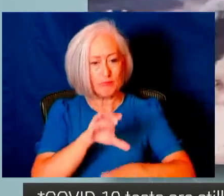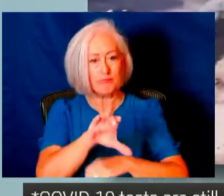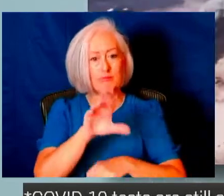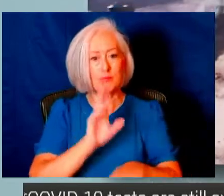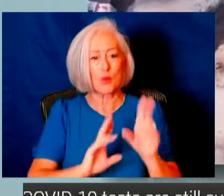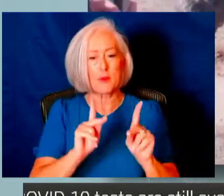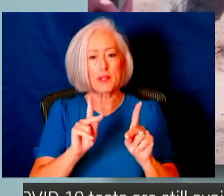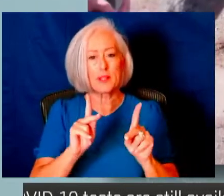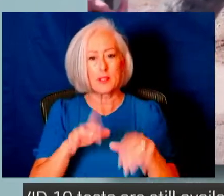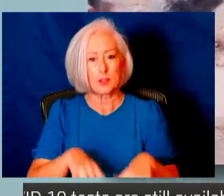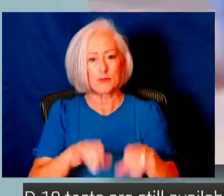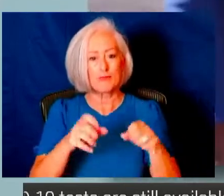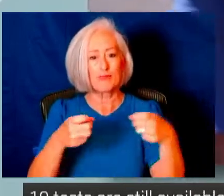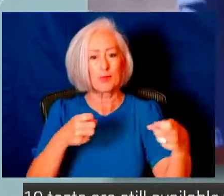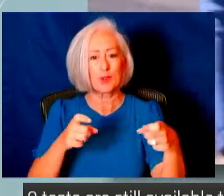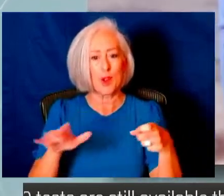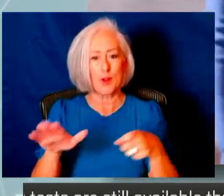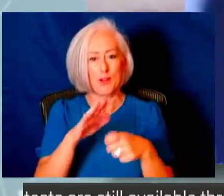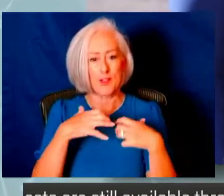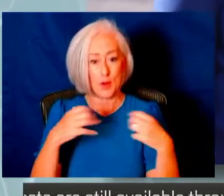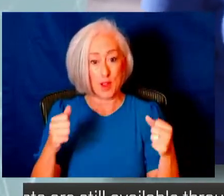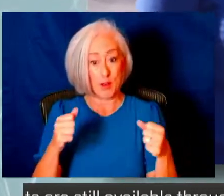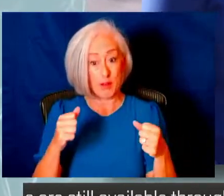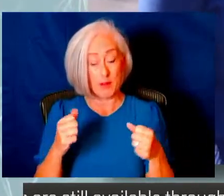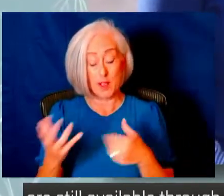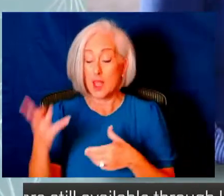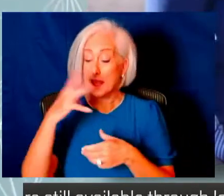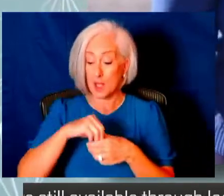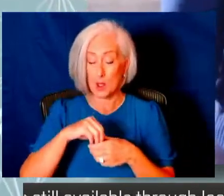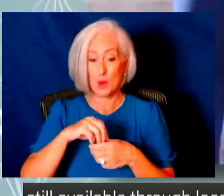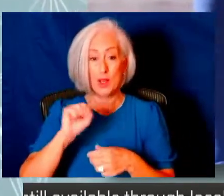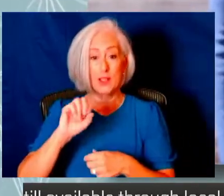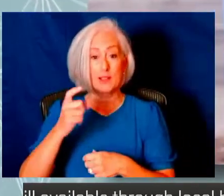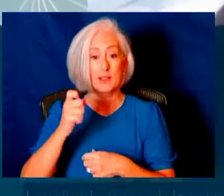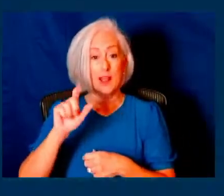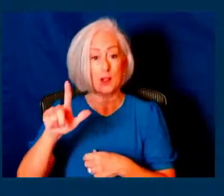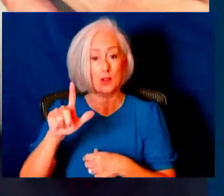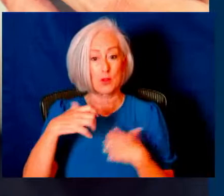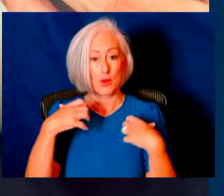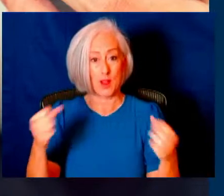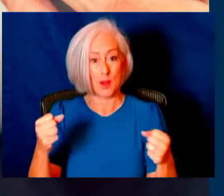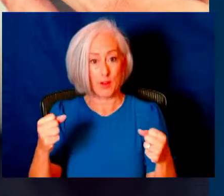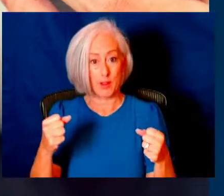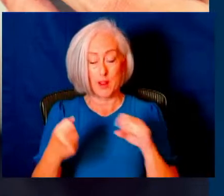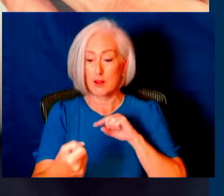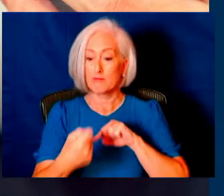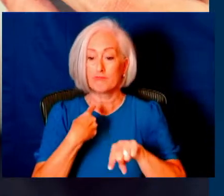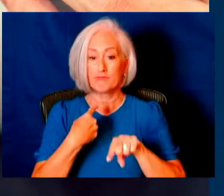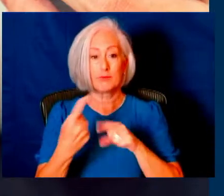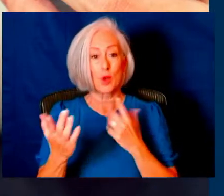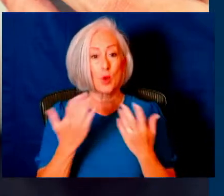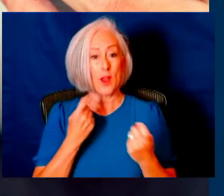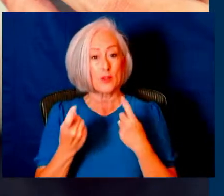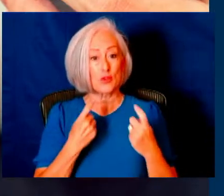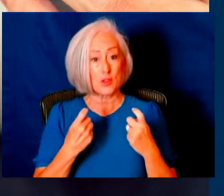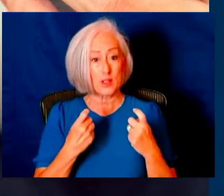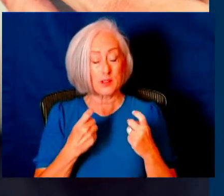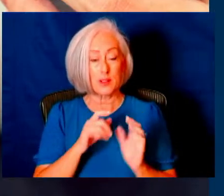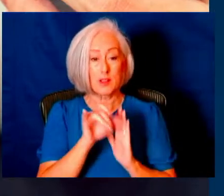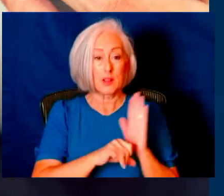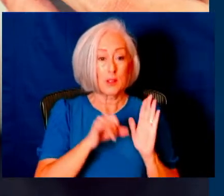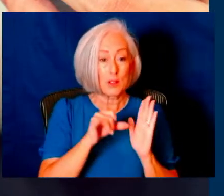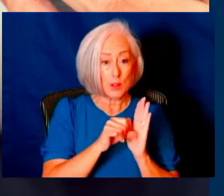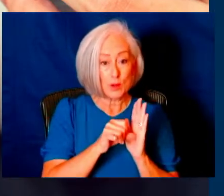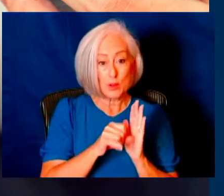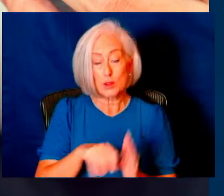their sexual health. Get your questions sent in to us on YouTube, Facebook, and the Medical News Network. Those links are